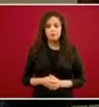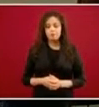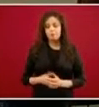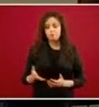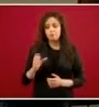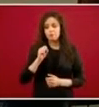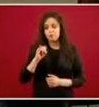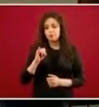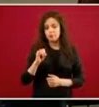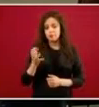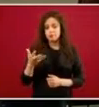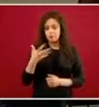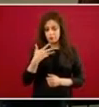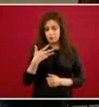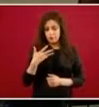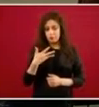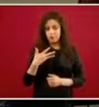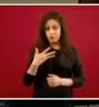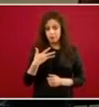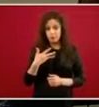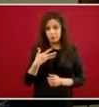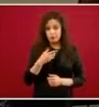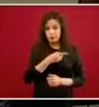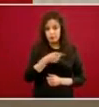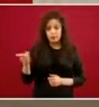we are currently taking.